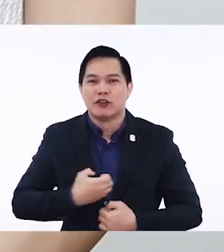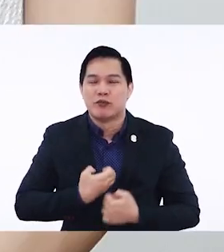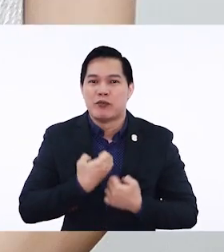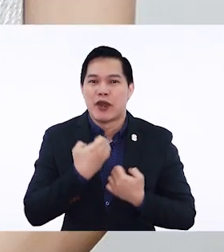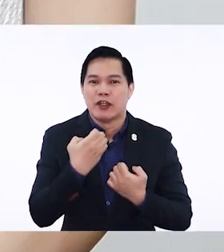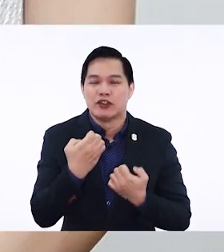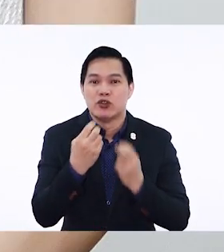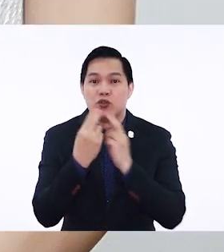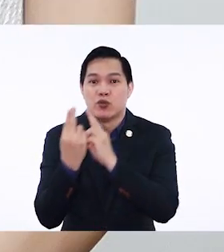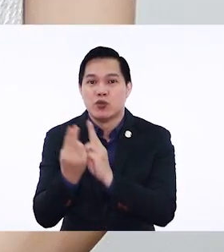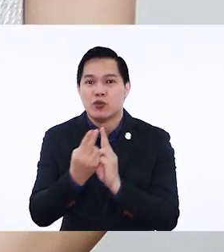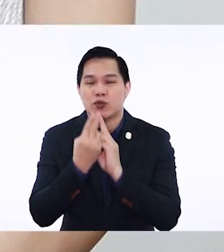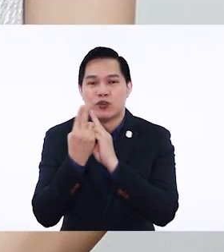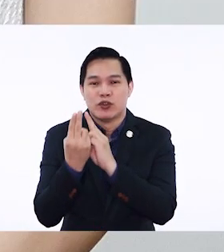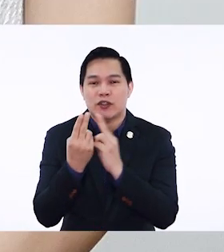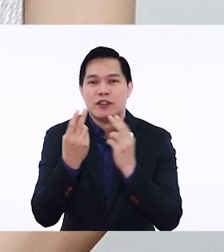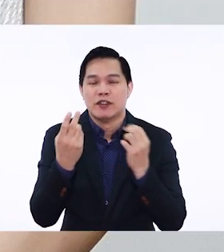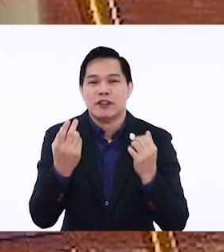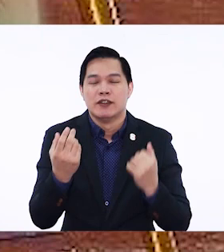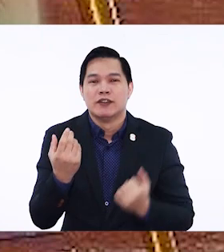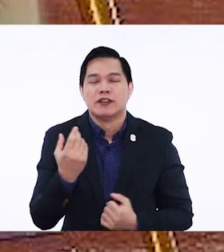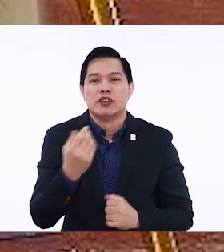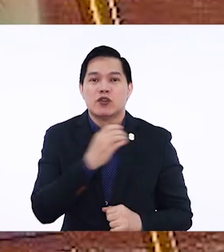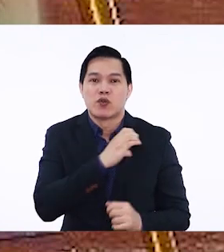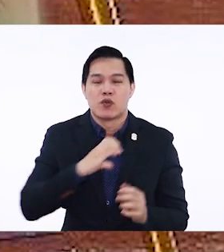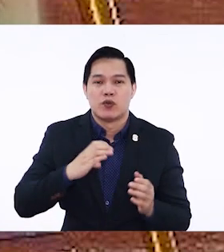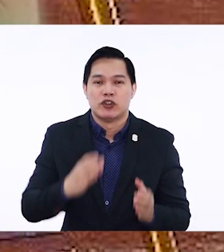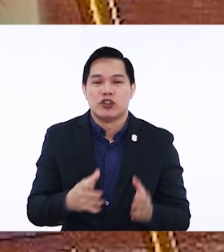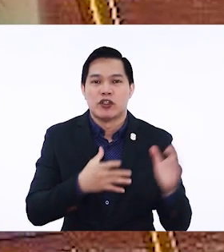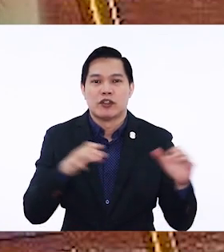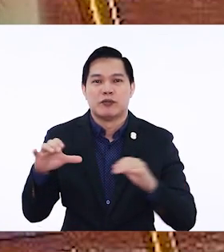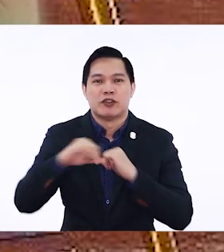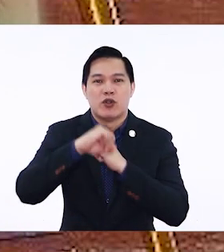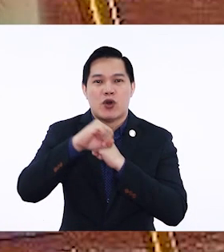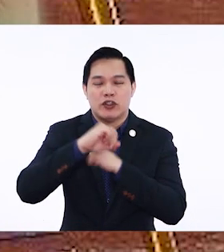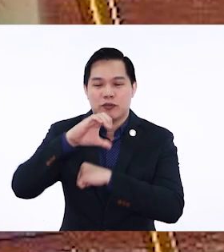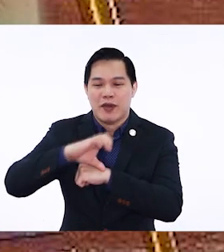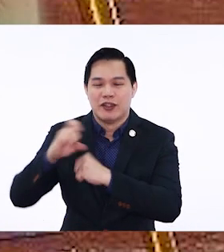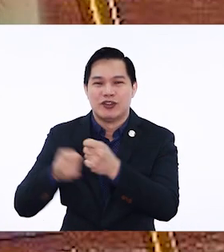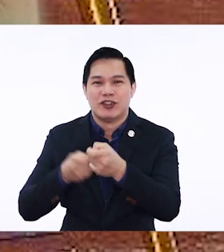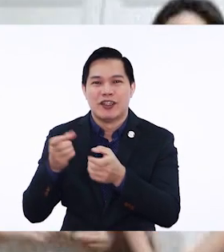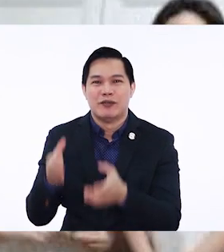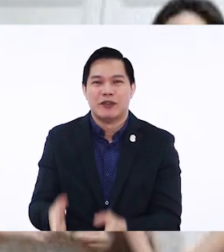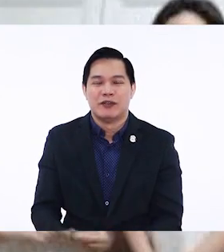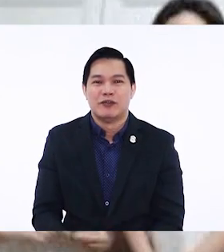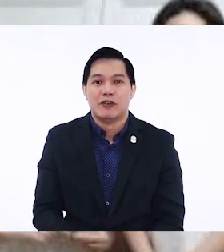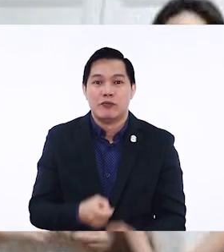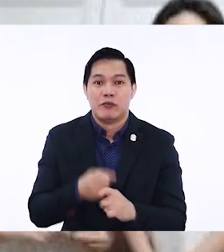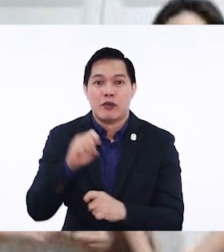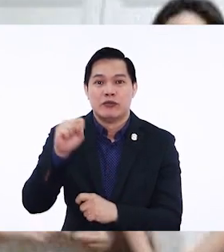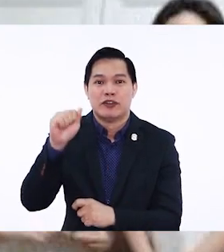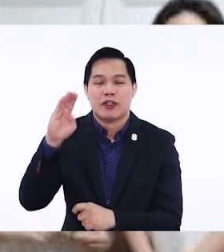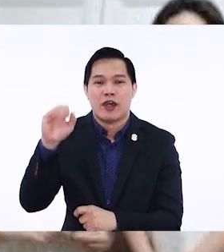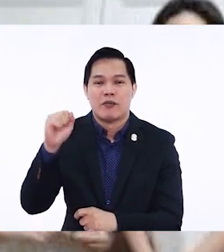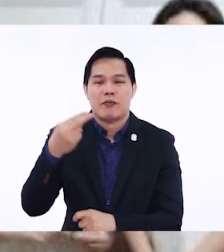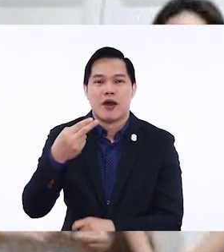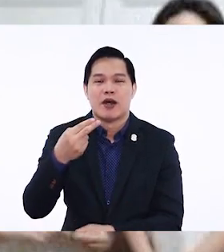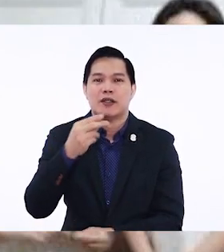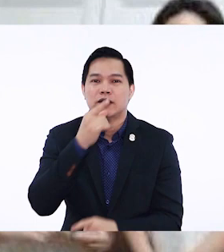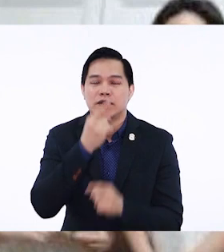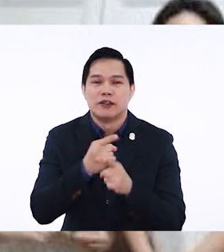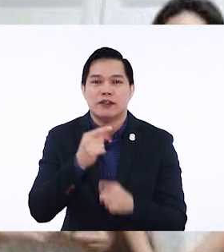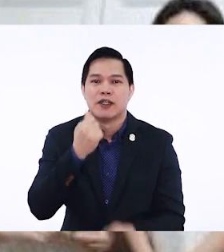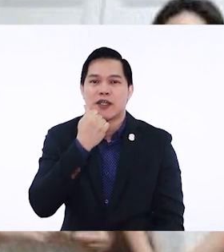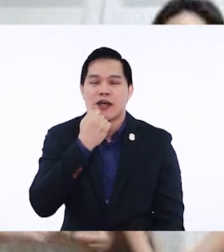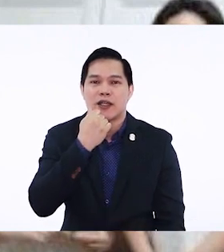unity in the current and future activities and endeavors that will be launched by the church administration. From Sabah, I am Sister